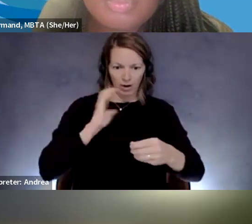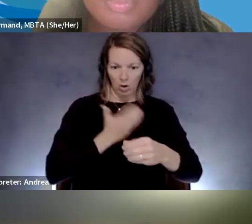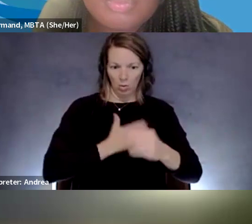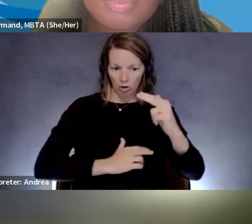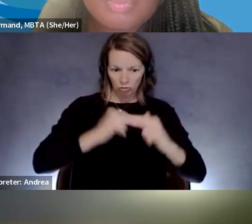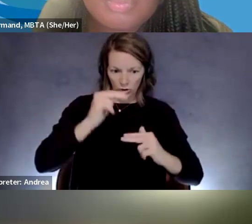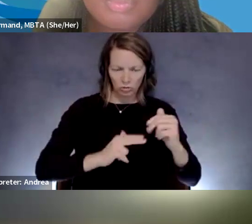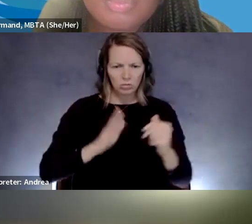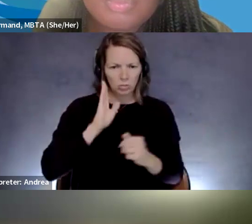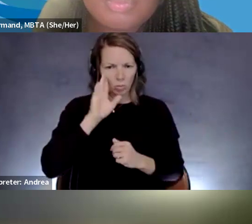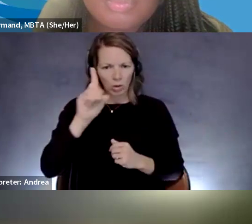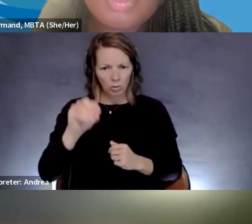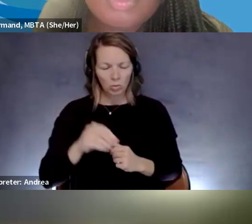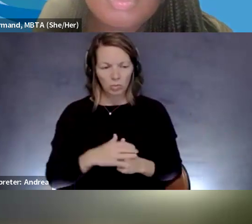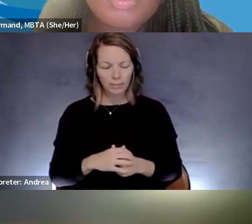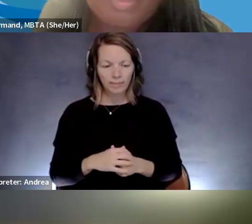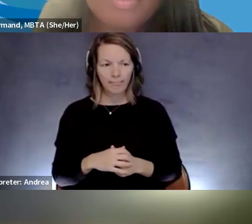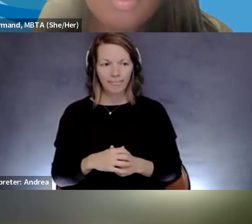do.